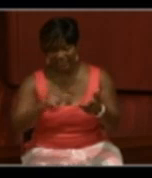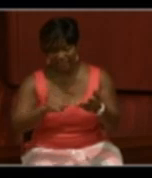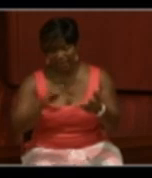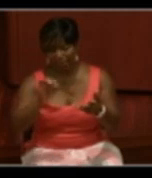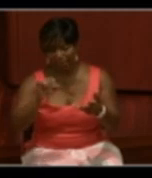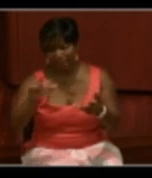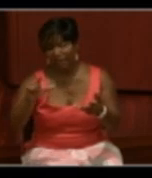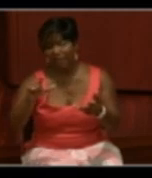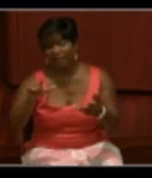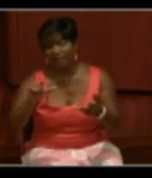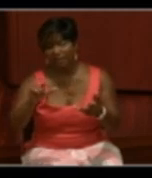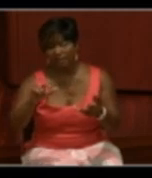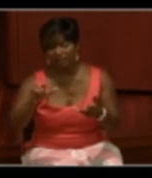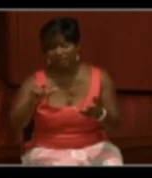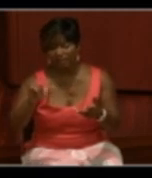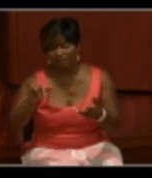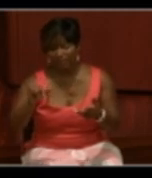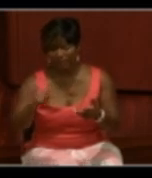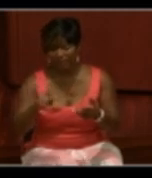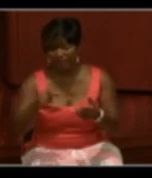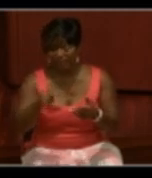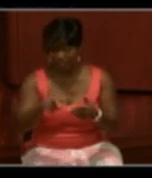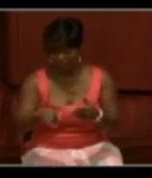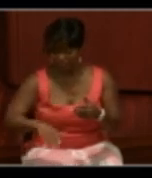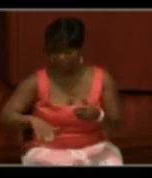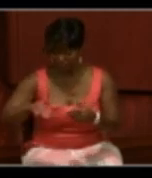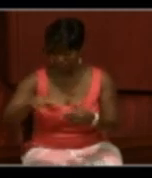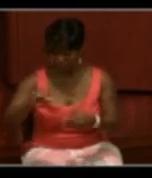is Oberlin in Lorain County, Ohio.